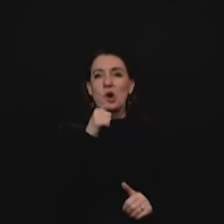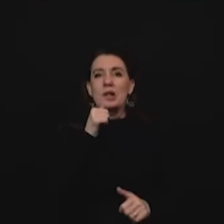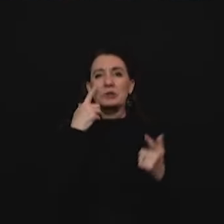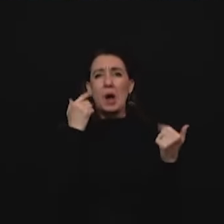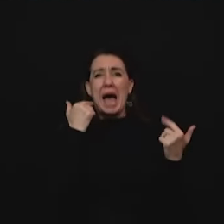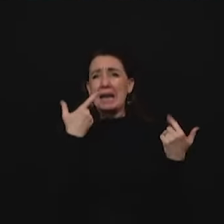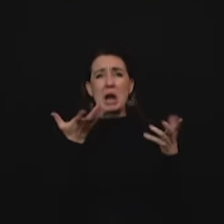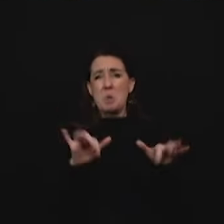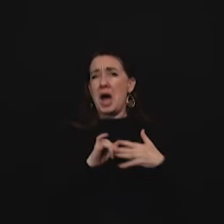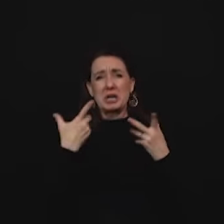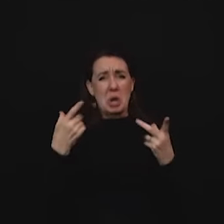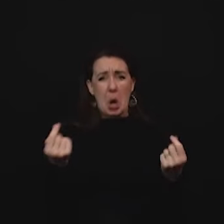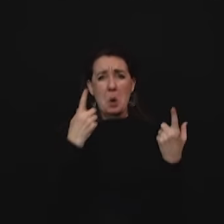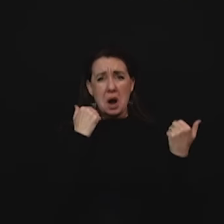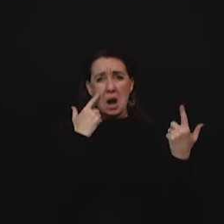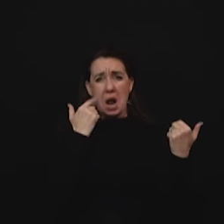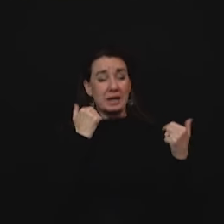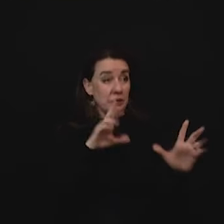don't have to if you don't want to. That's okay.